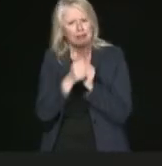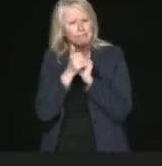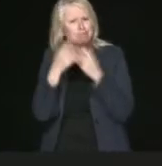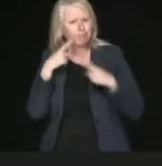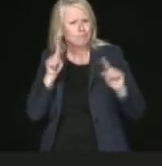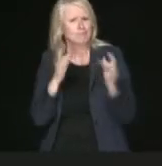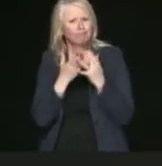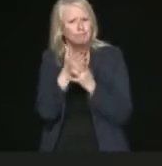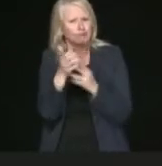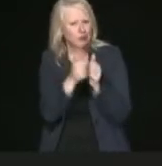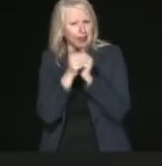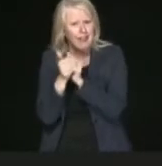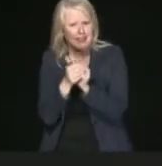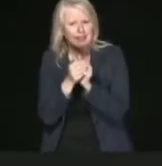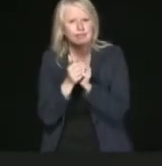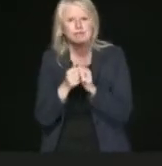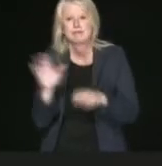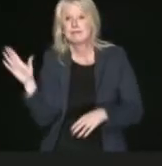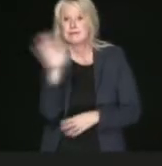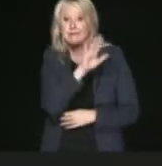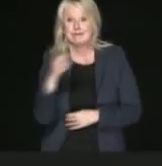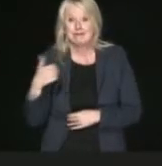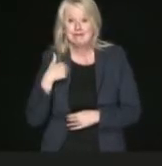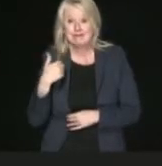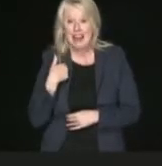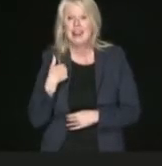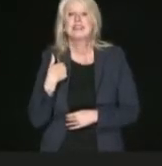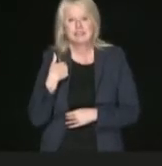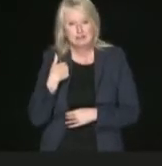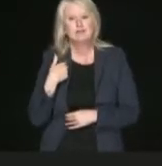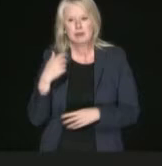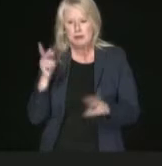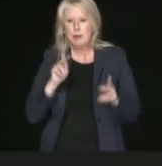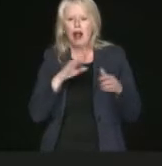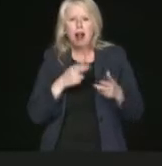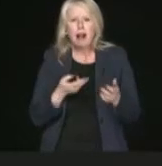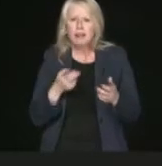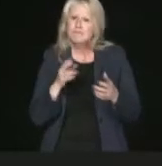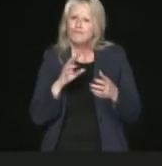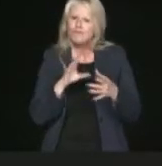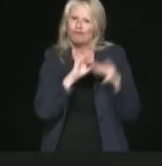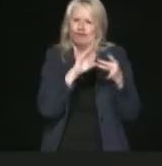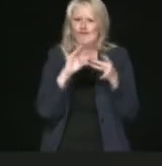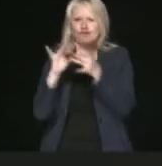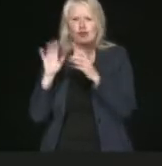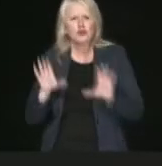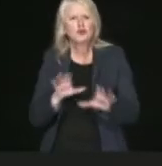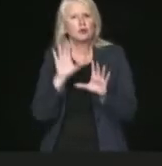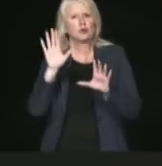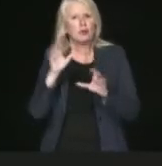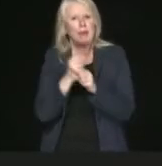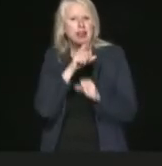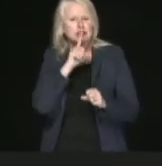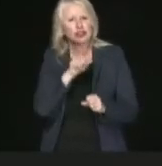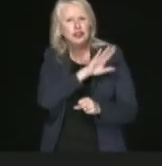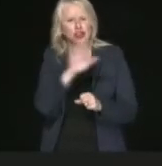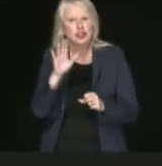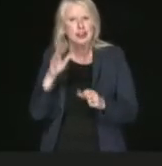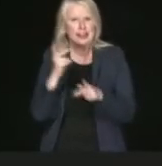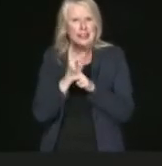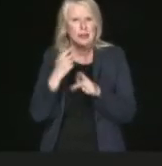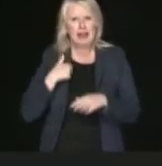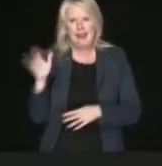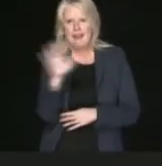All across the country, there are stories of people stepping up to do their part. To ensure that Canadians are safe and our frontline workers